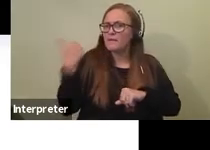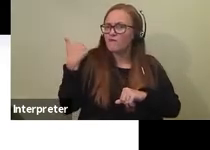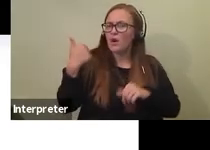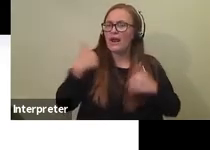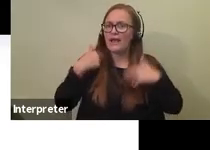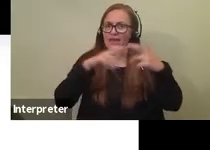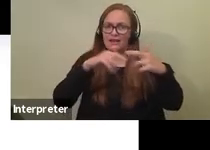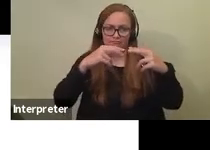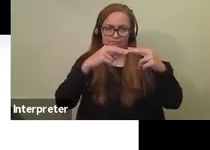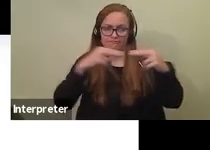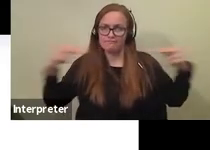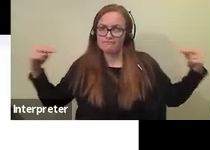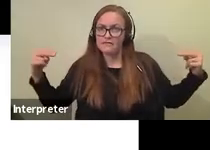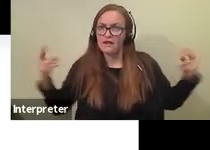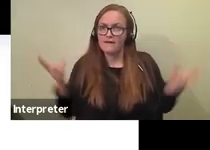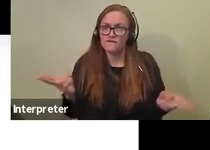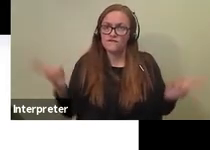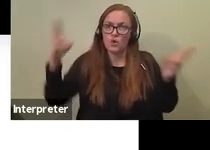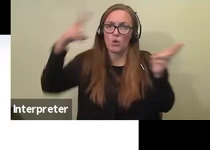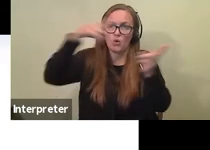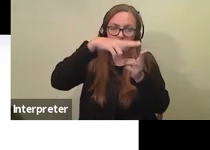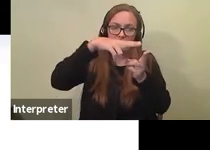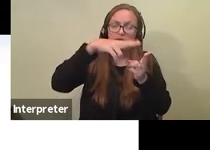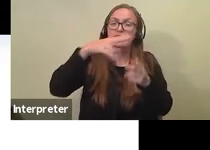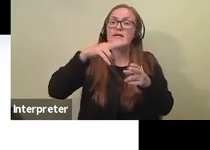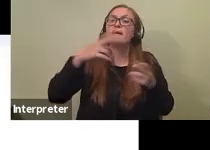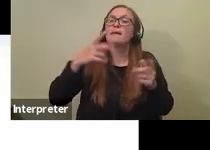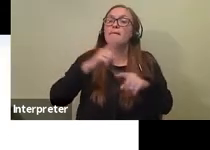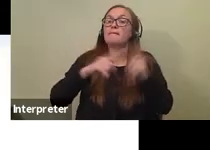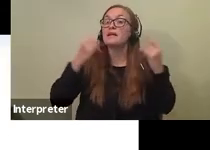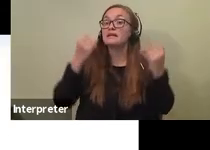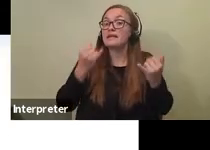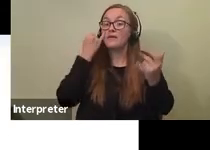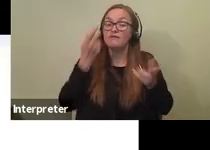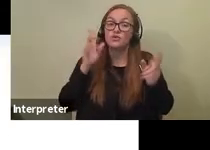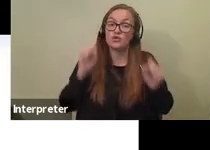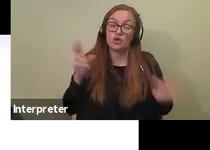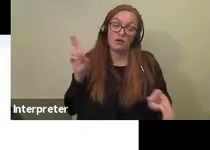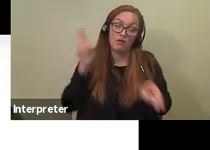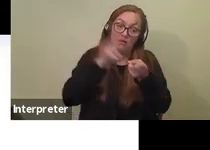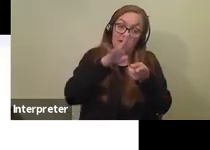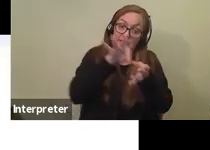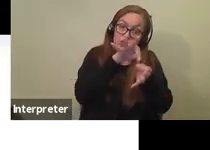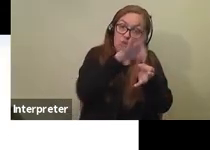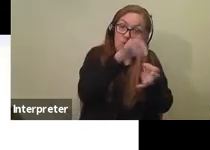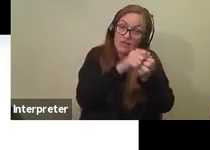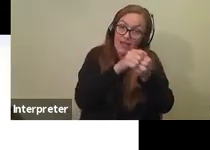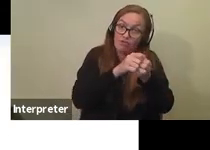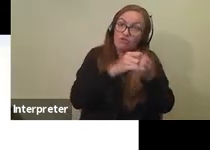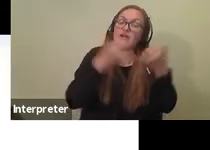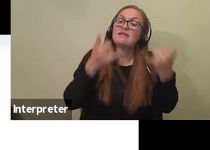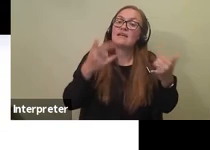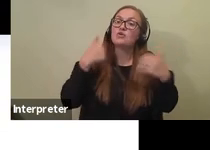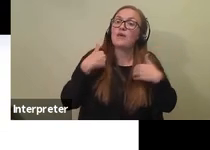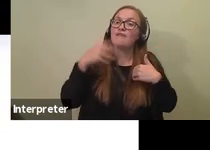you could somehow stitch those two ends of the ribbon together, you would have a permanent wormhole, it's called, or bridge, between the two